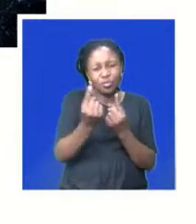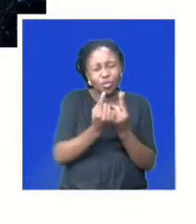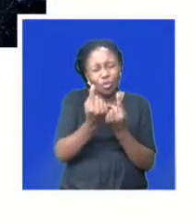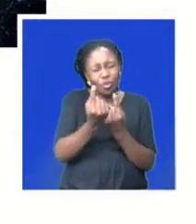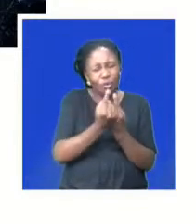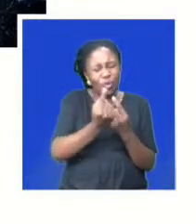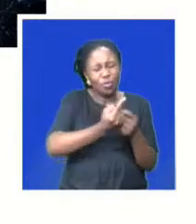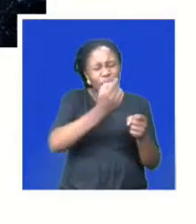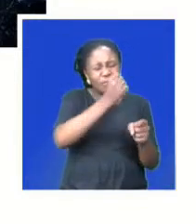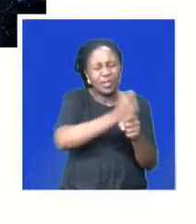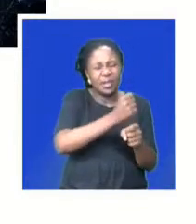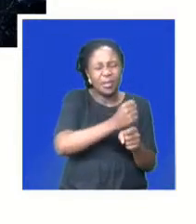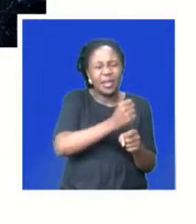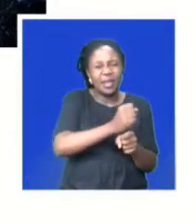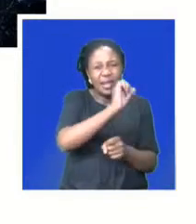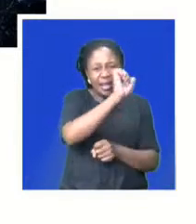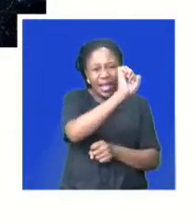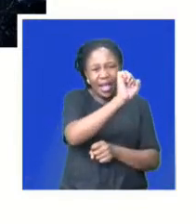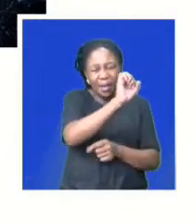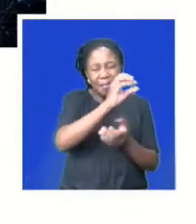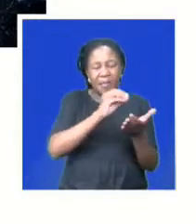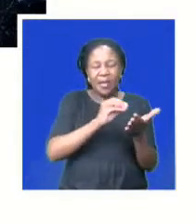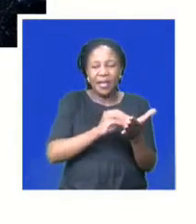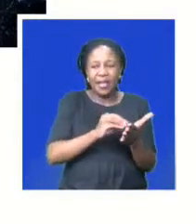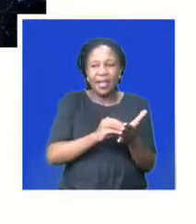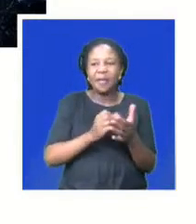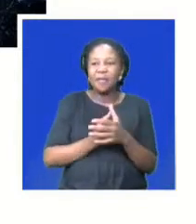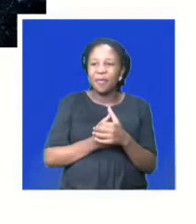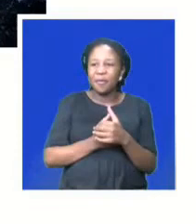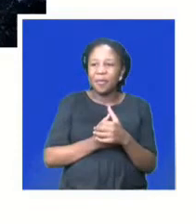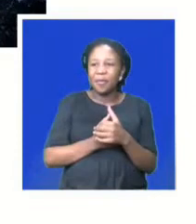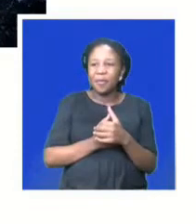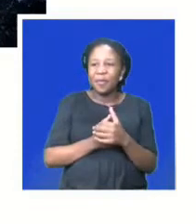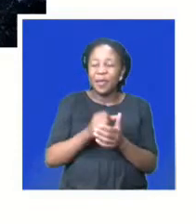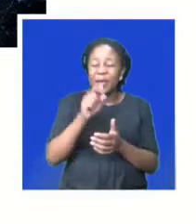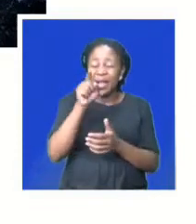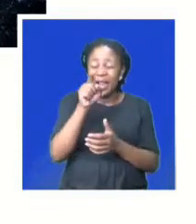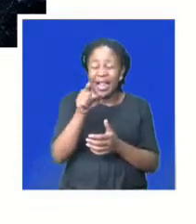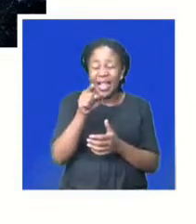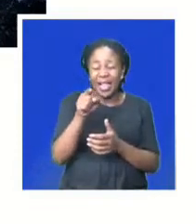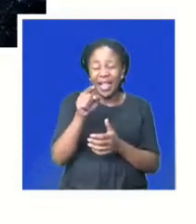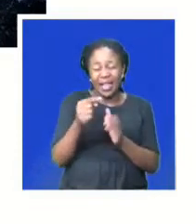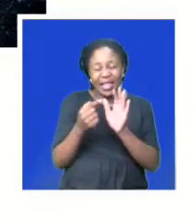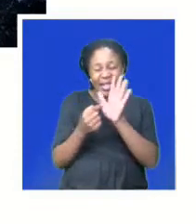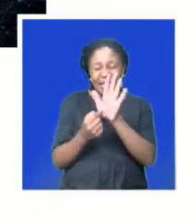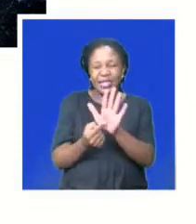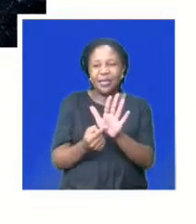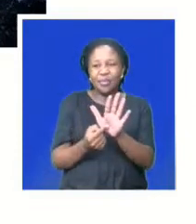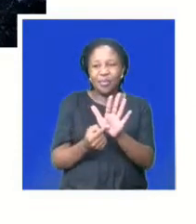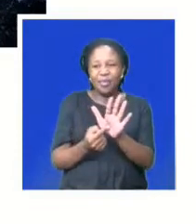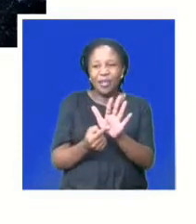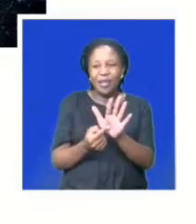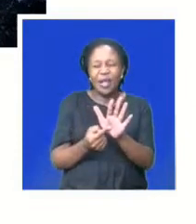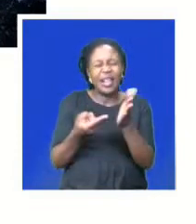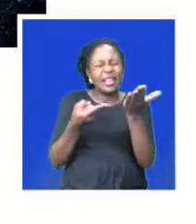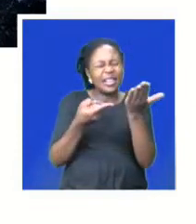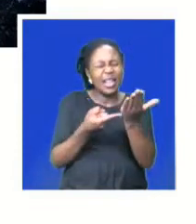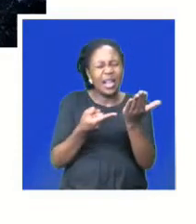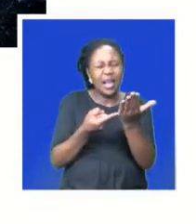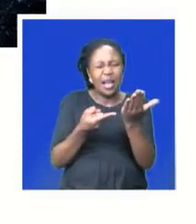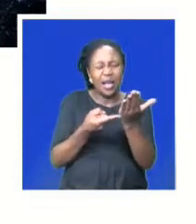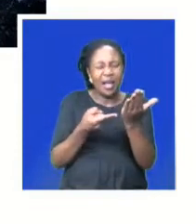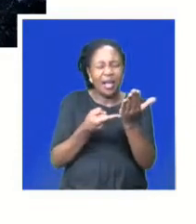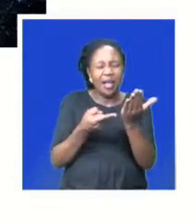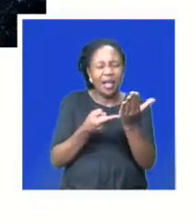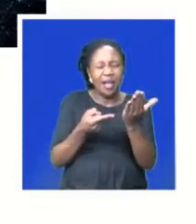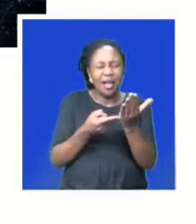job opportunities. So these are examples of township settlements.